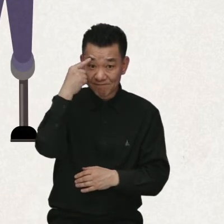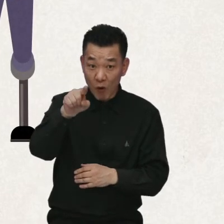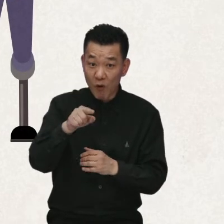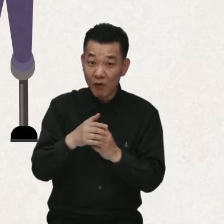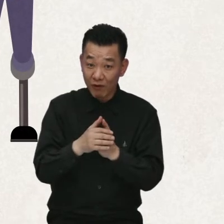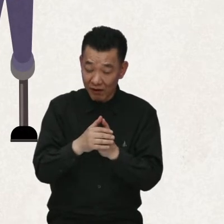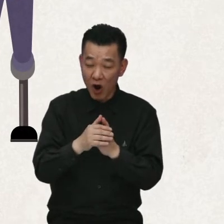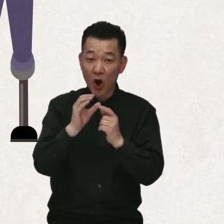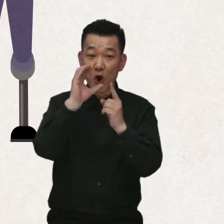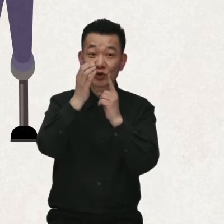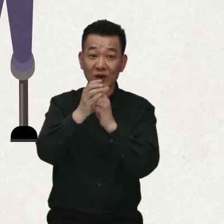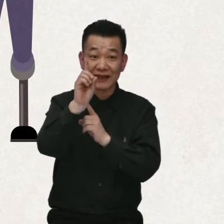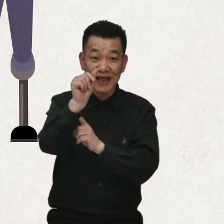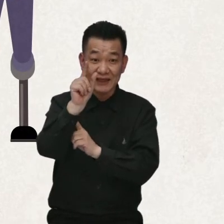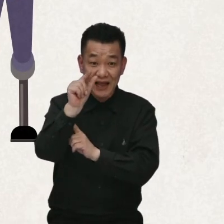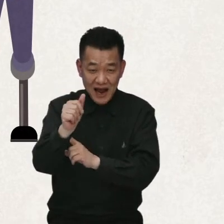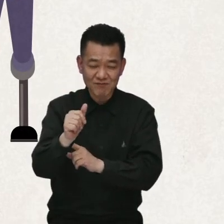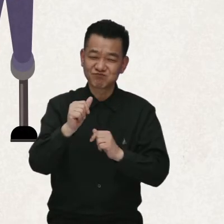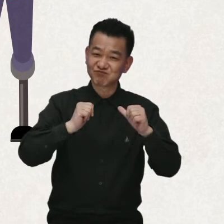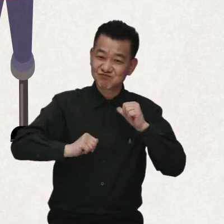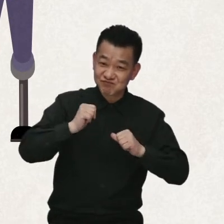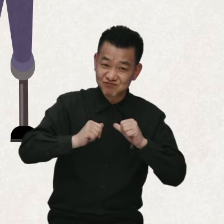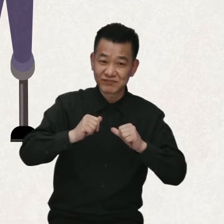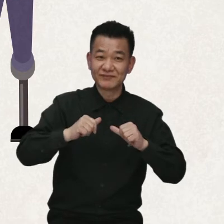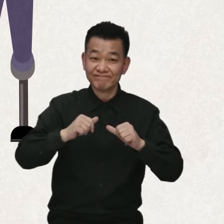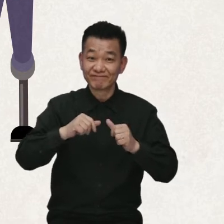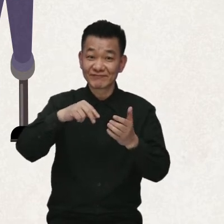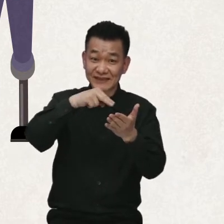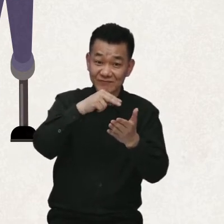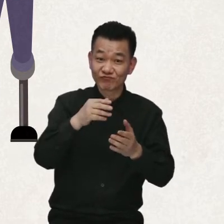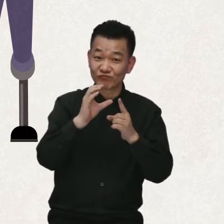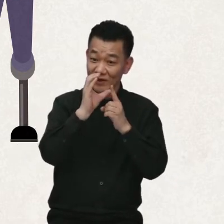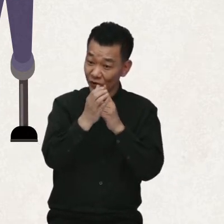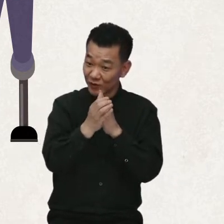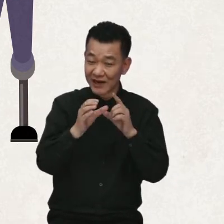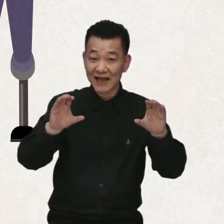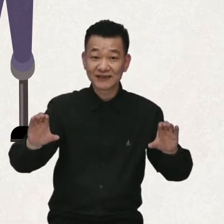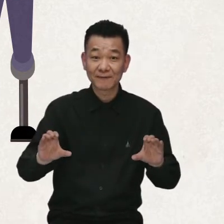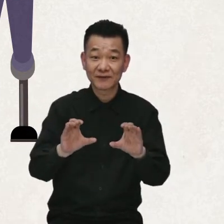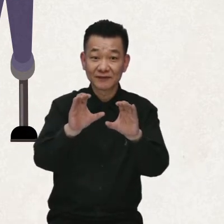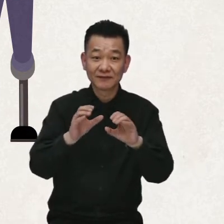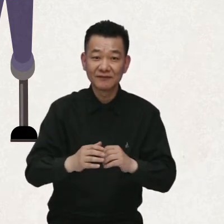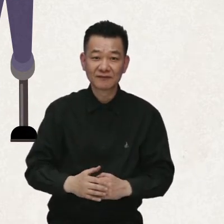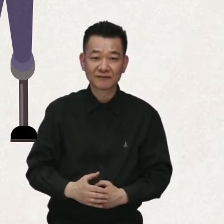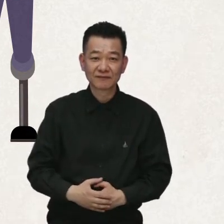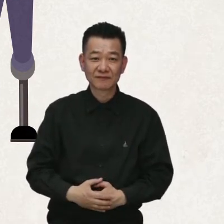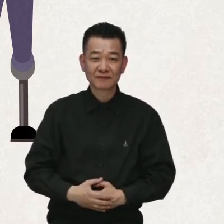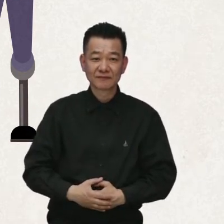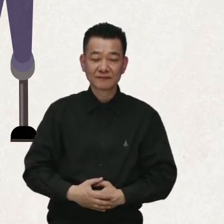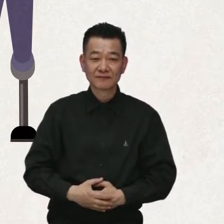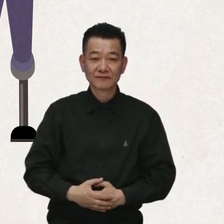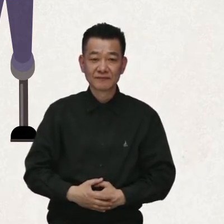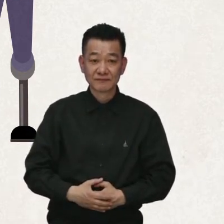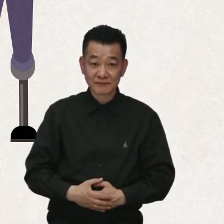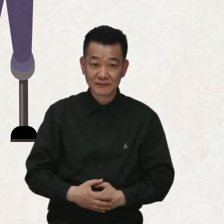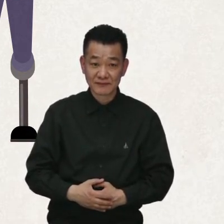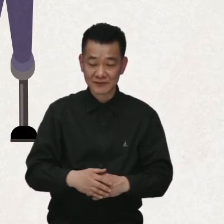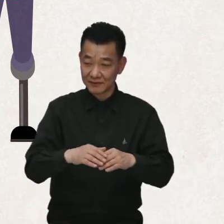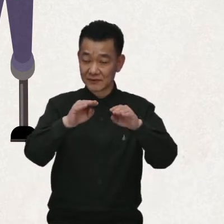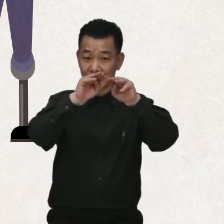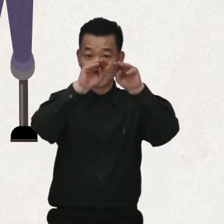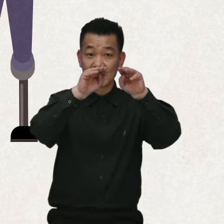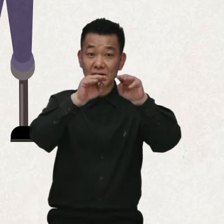persons with disabilities should have access to cultural materials, cultural activities such as movies and plays,